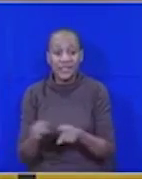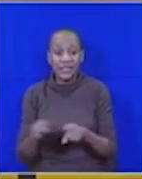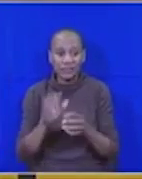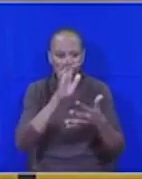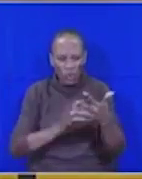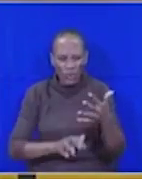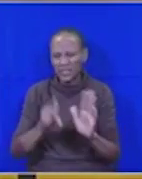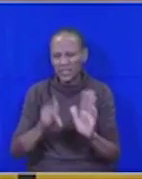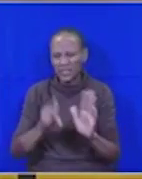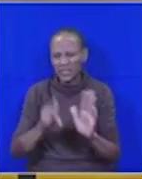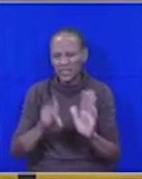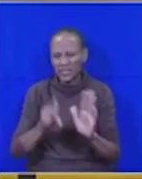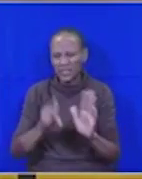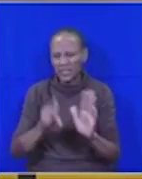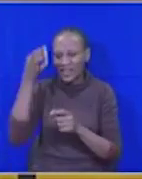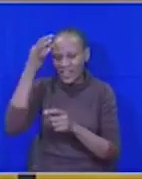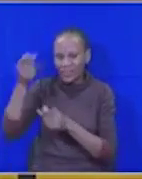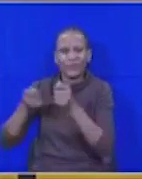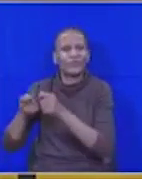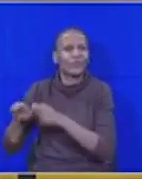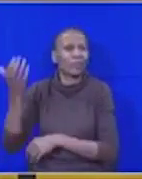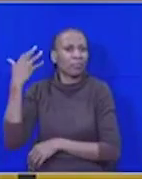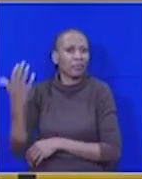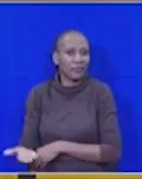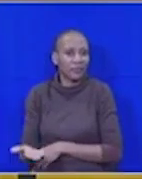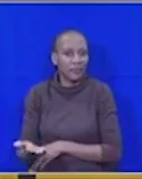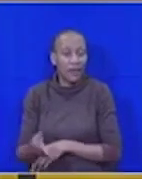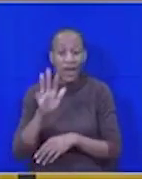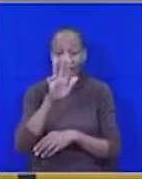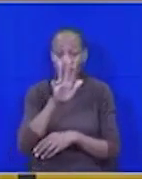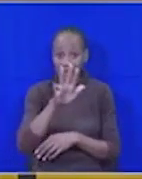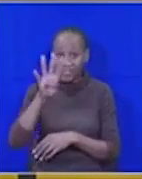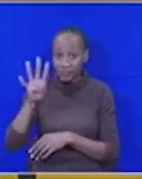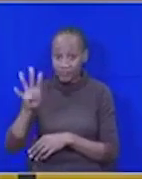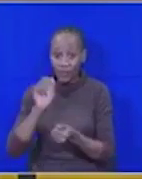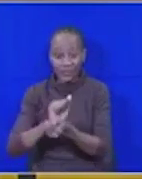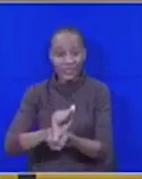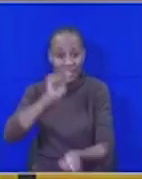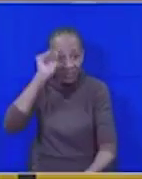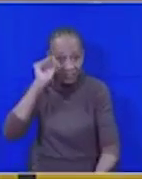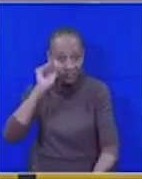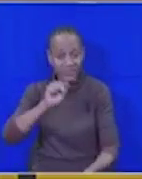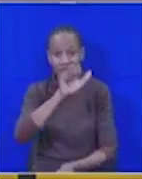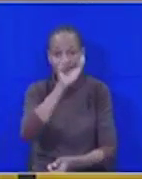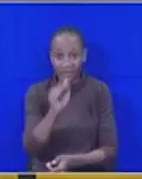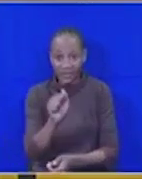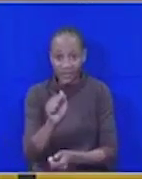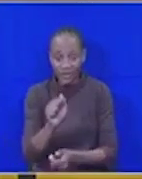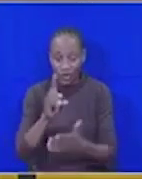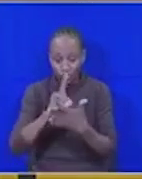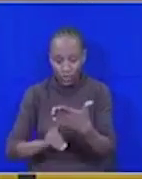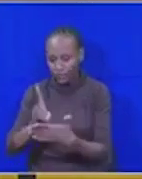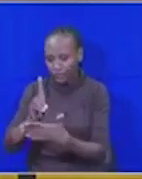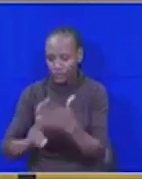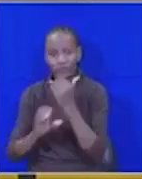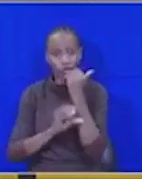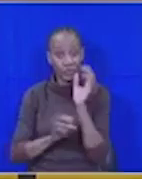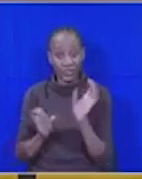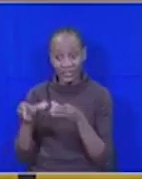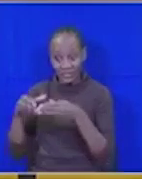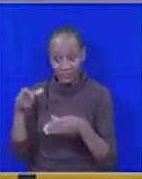programming. Sound familiar, Minister? When in 1994 South Africa attained freedom, the drafters of the Constitution agreed